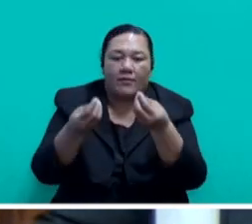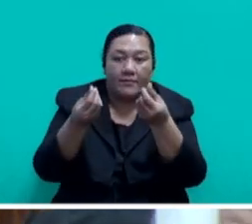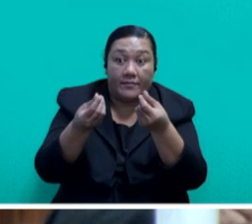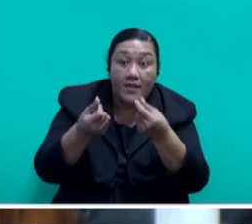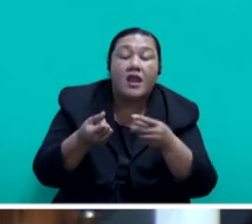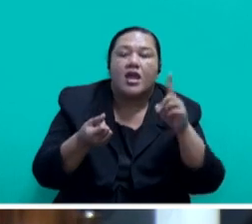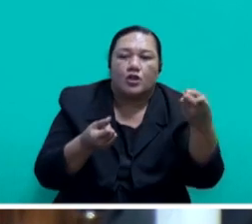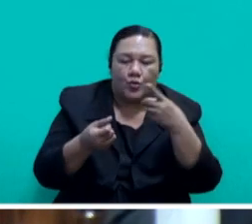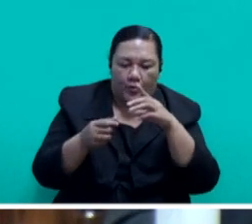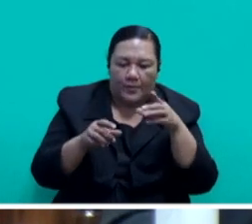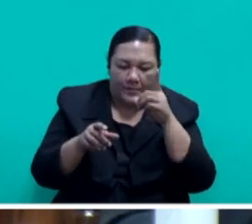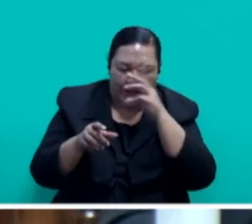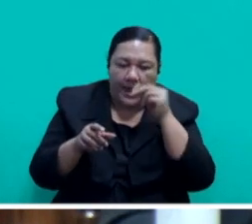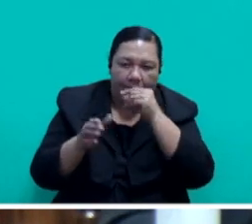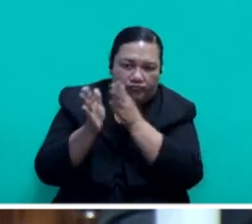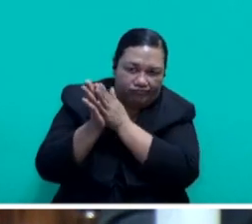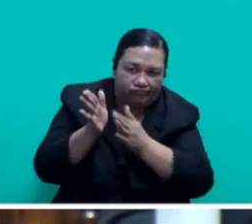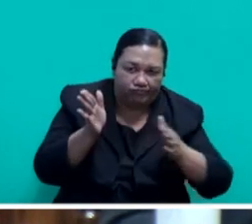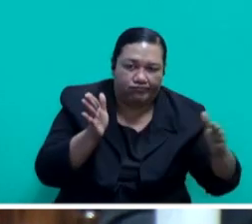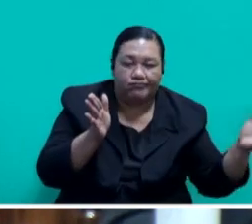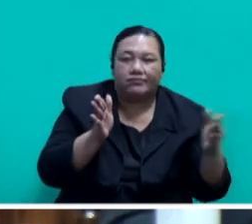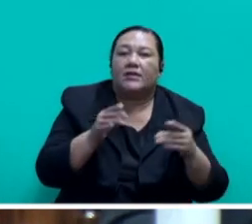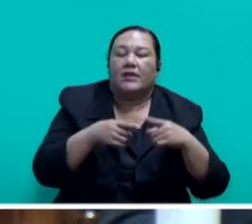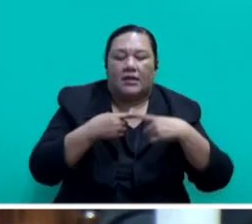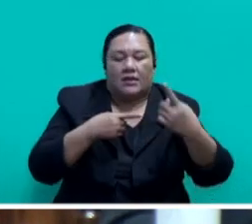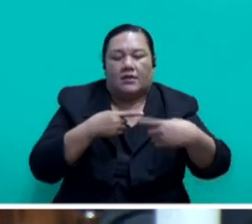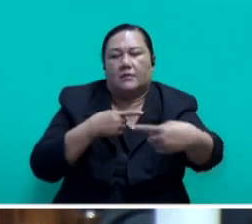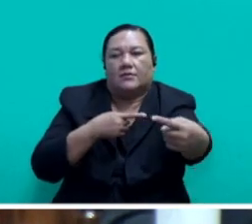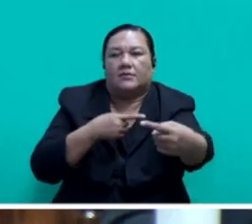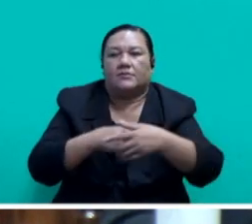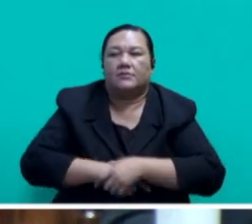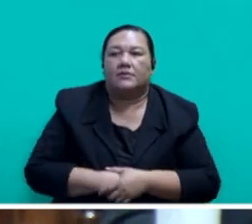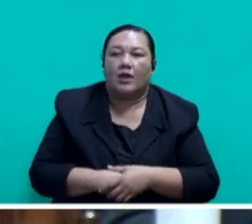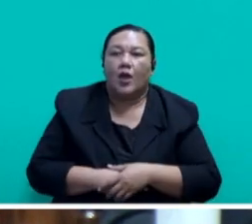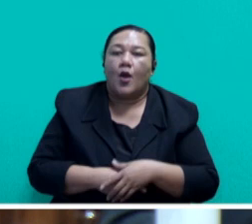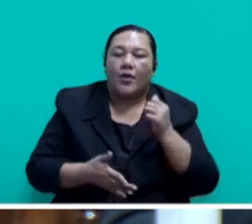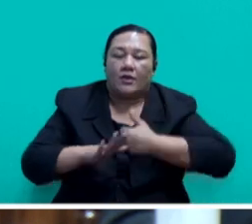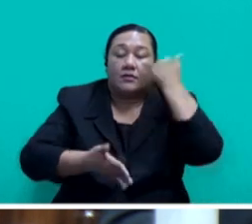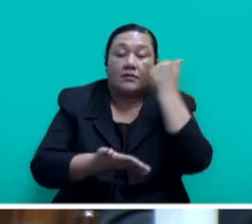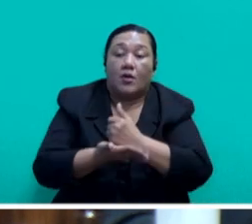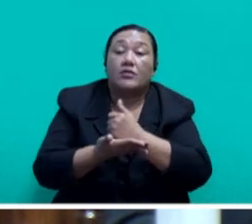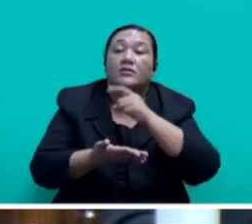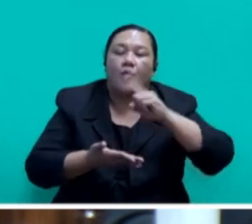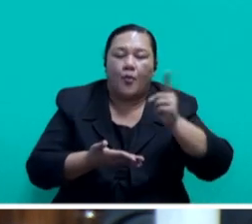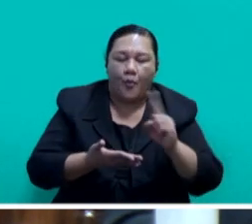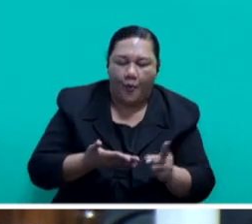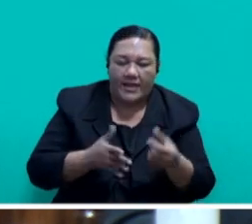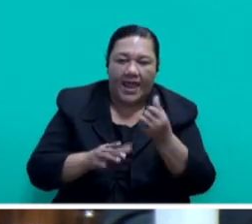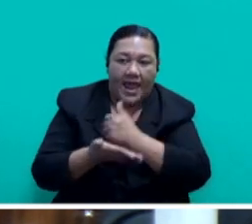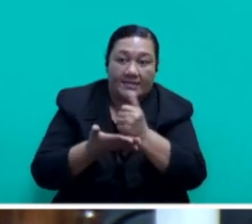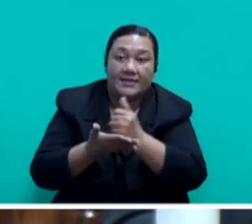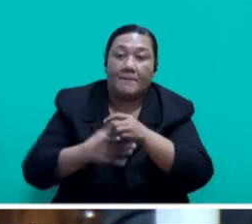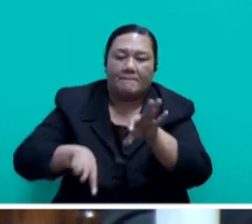long-term sustainability. We have endorsed an action plan for the elections, Mr. Speaker, sir. The Ministry of Local